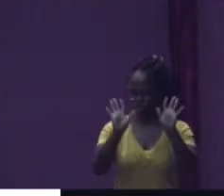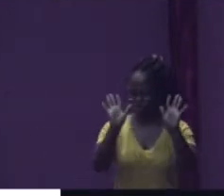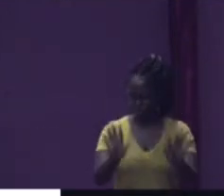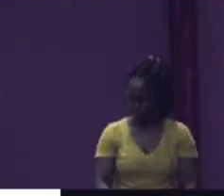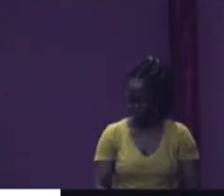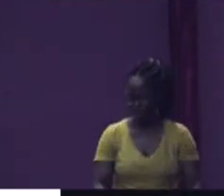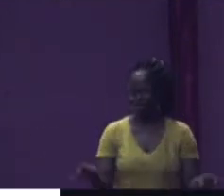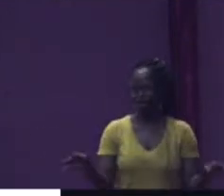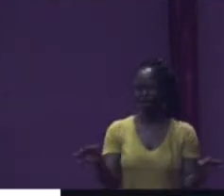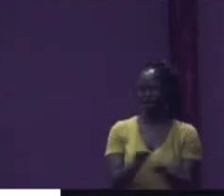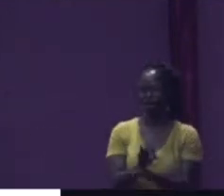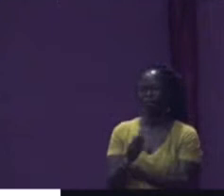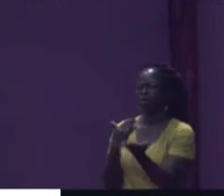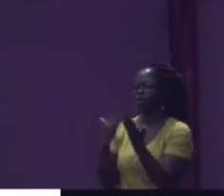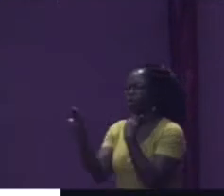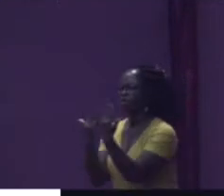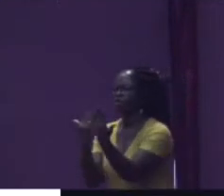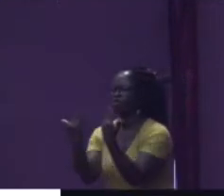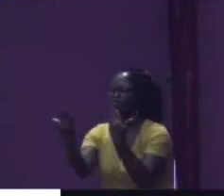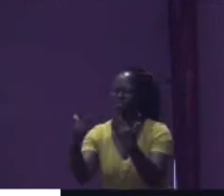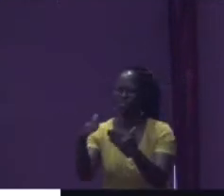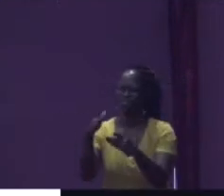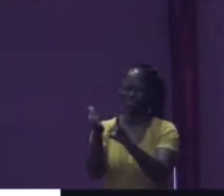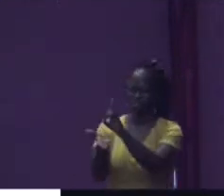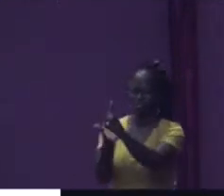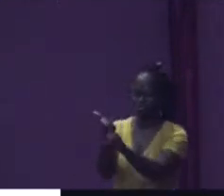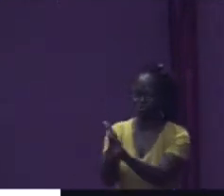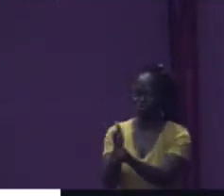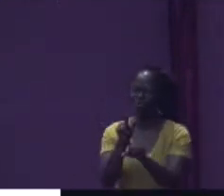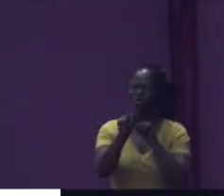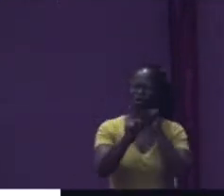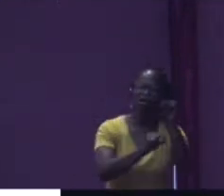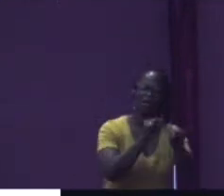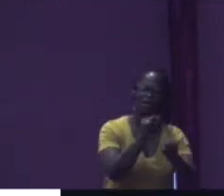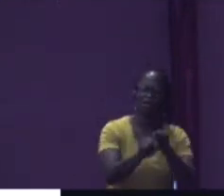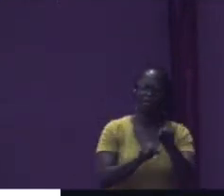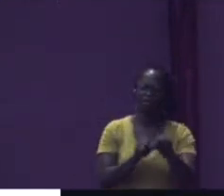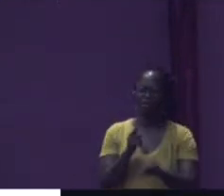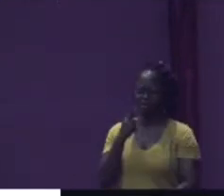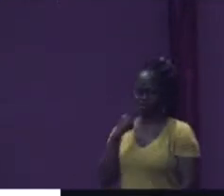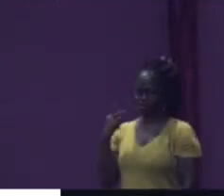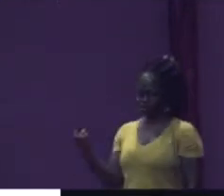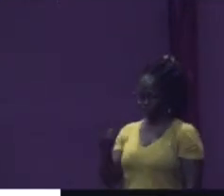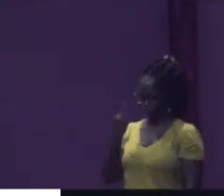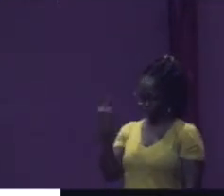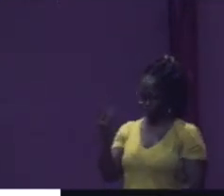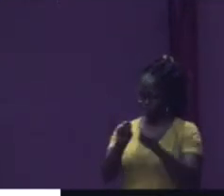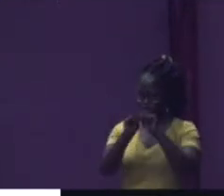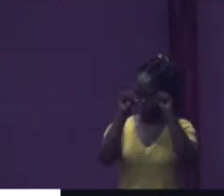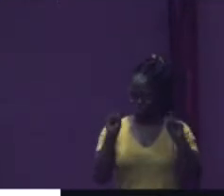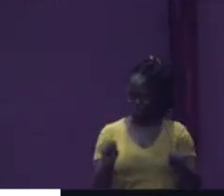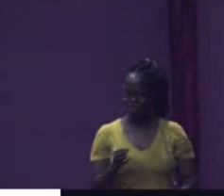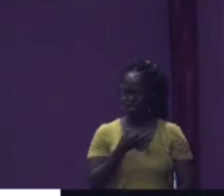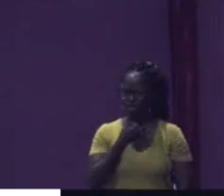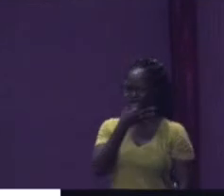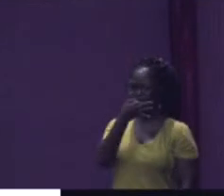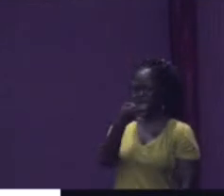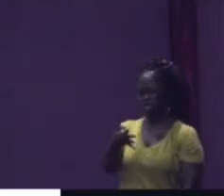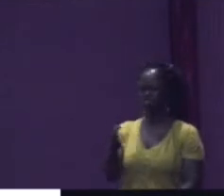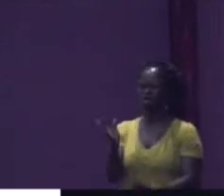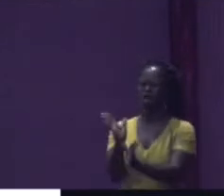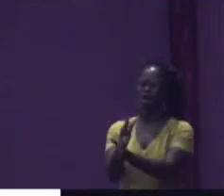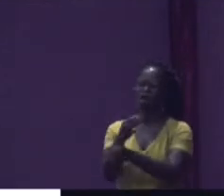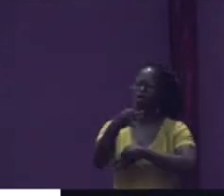said, in their system of values, open criticism like that would